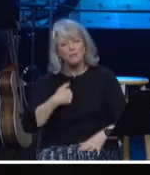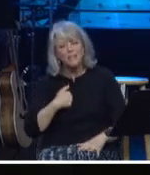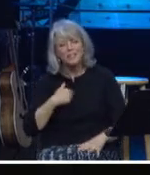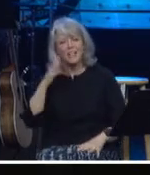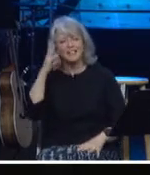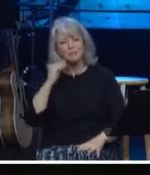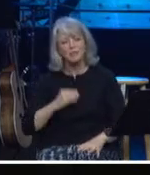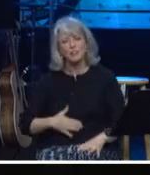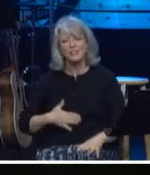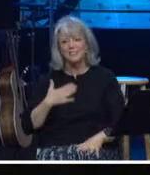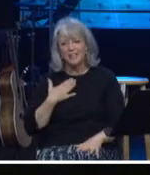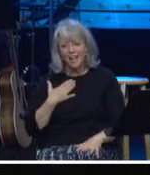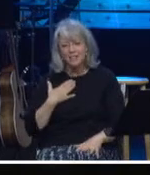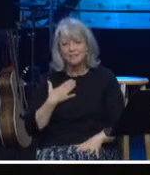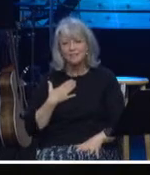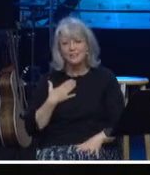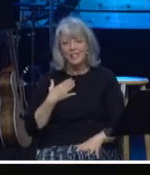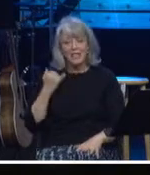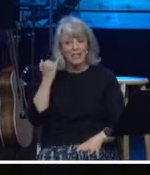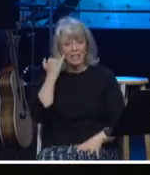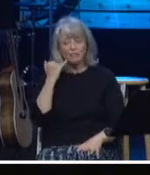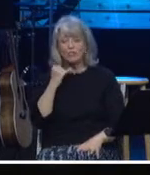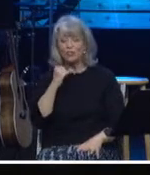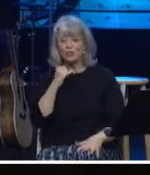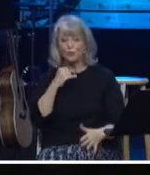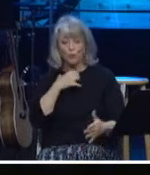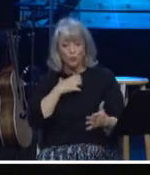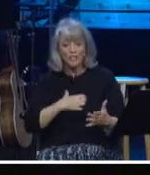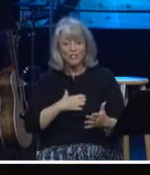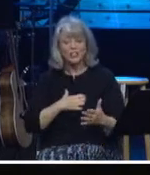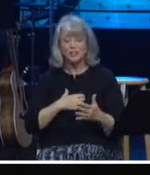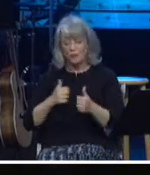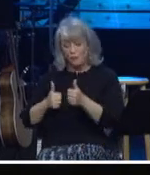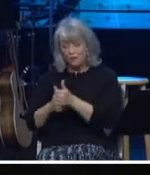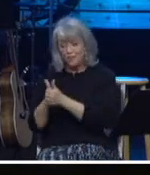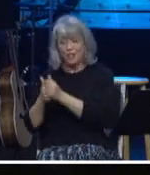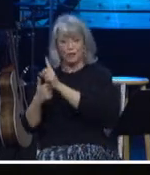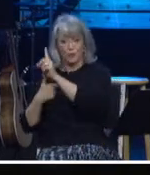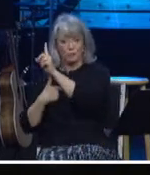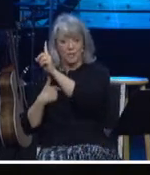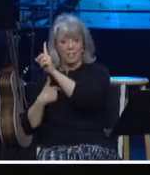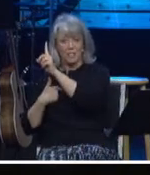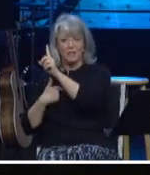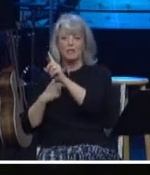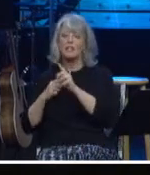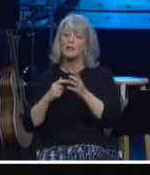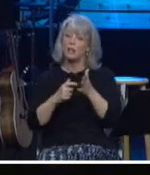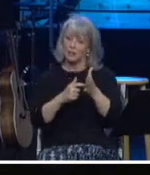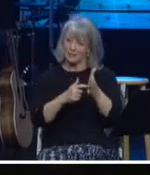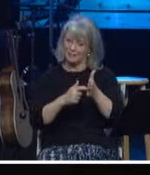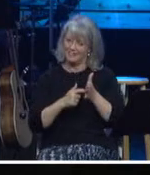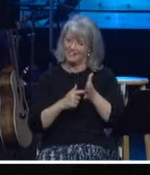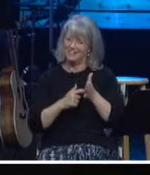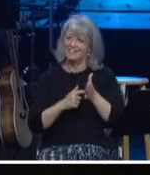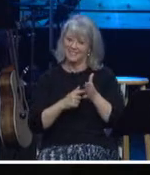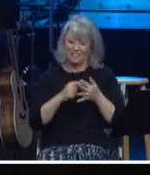have life. If you're wishing to come after me, there's some